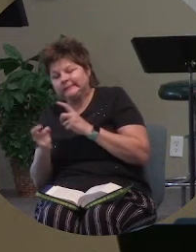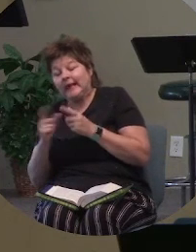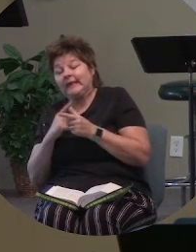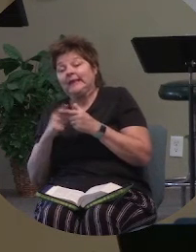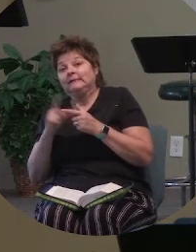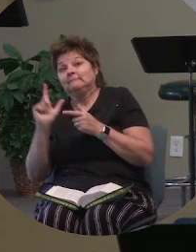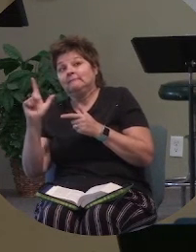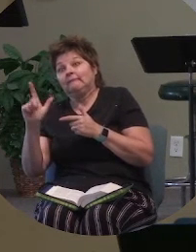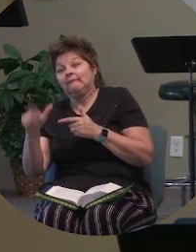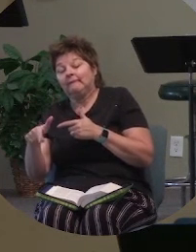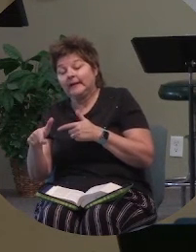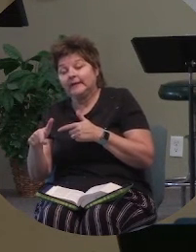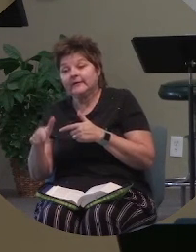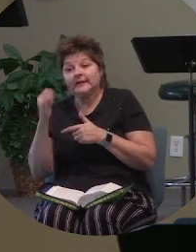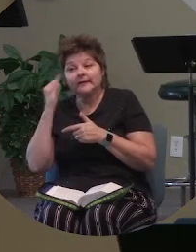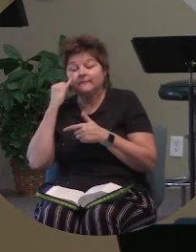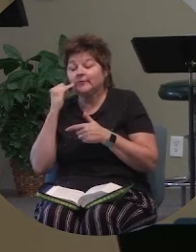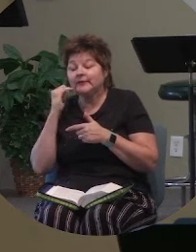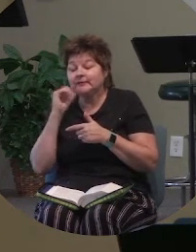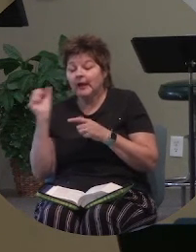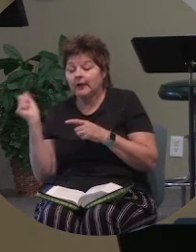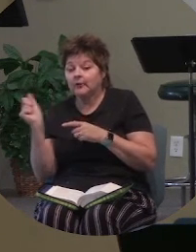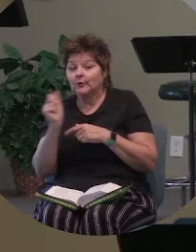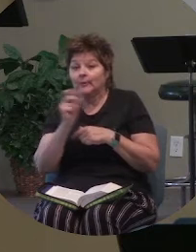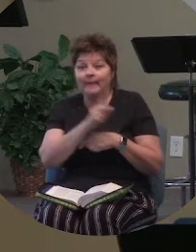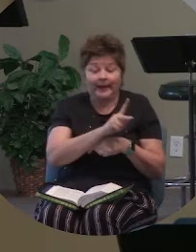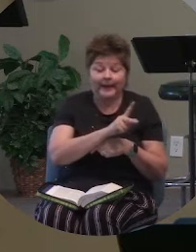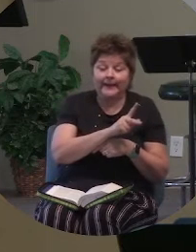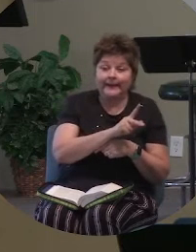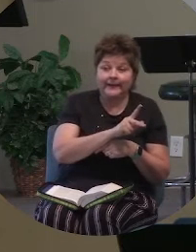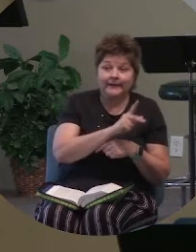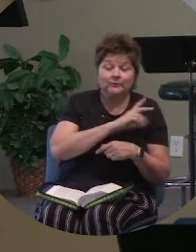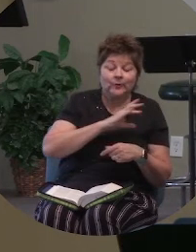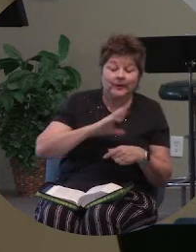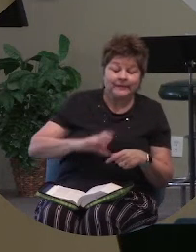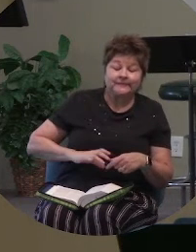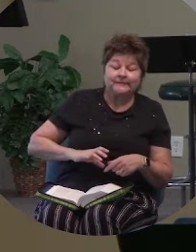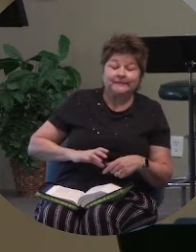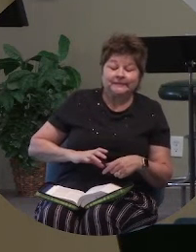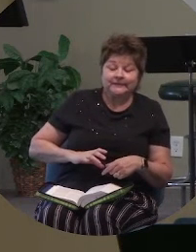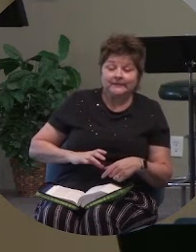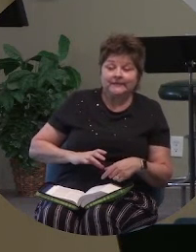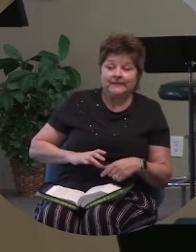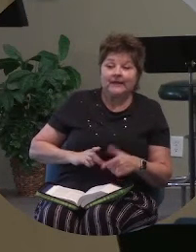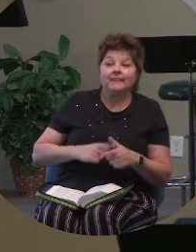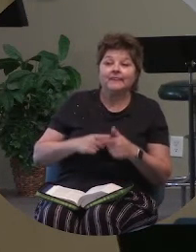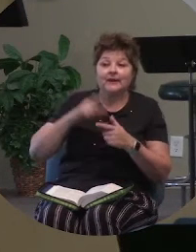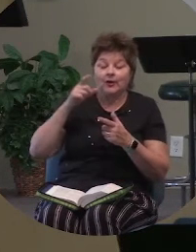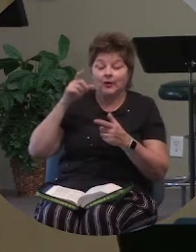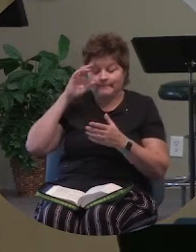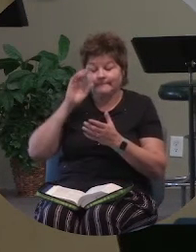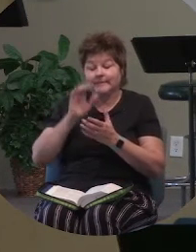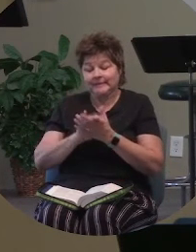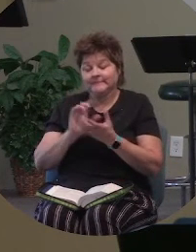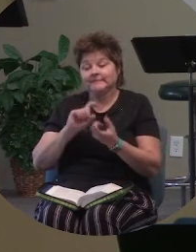ultimately, if we don't go back to Christ, then our beliefs change.